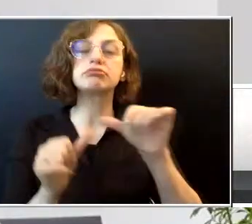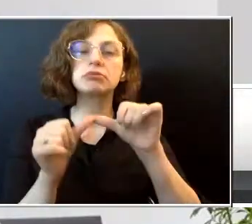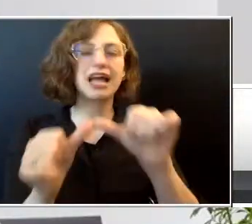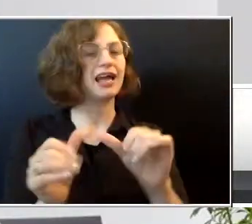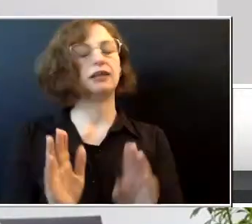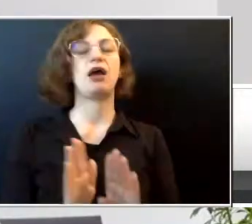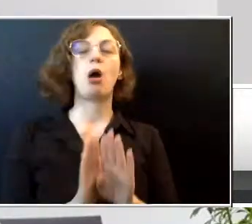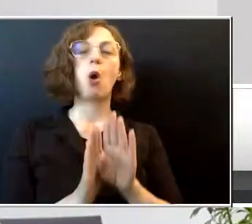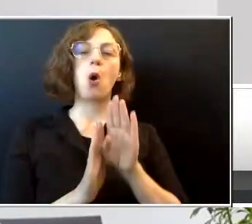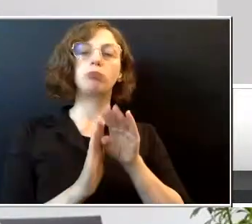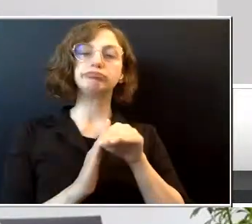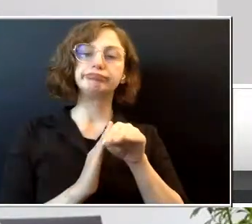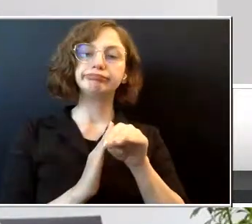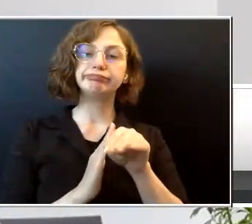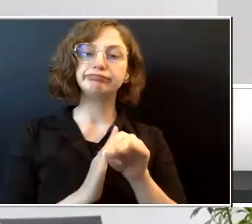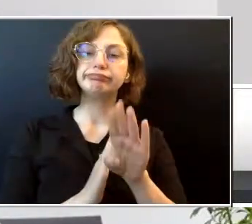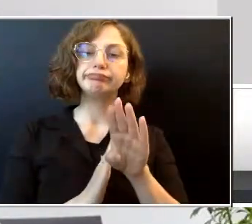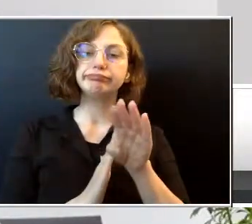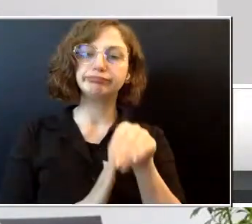here, we had